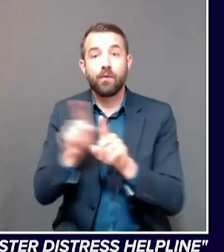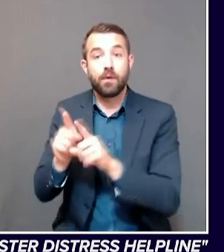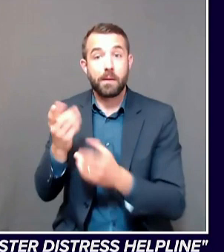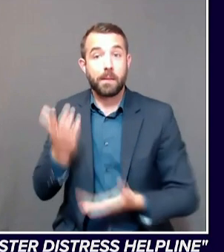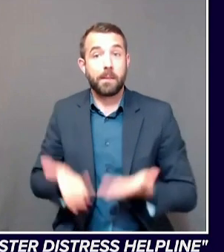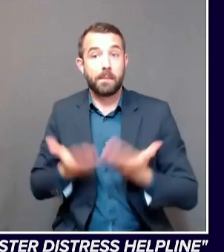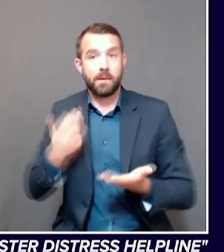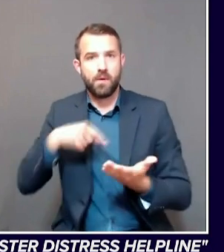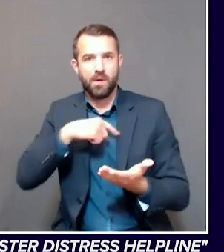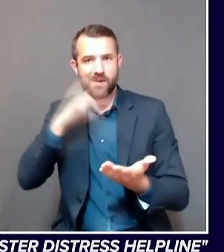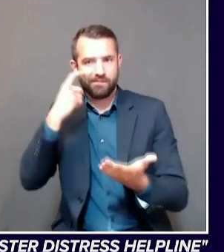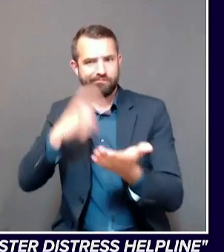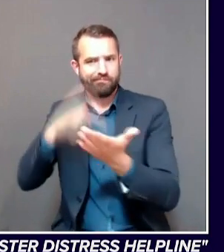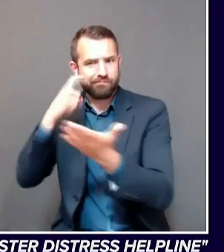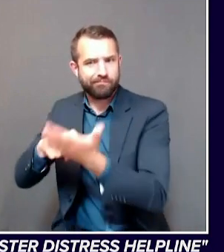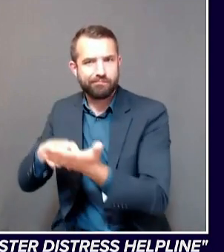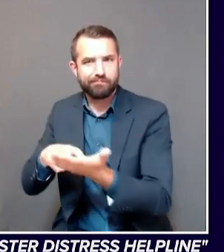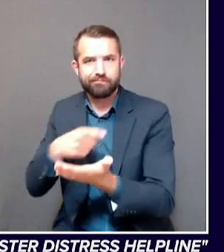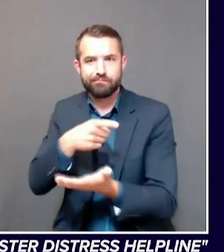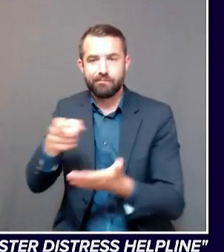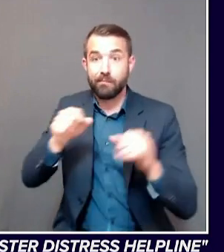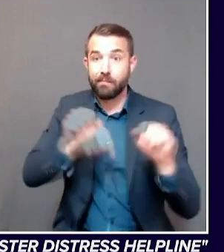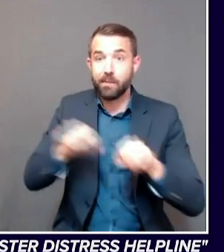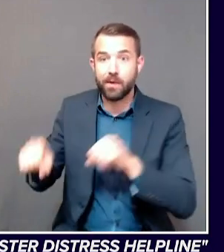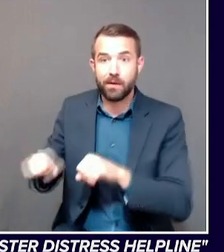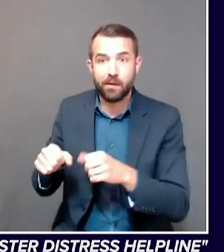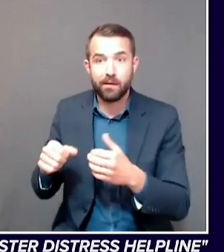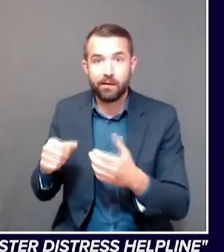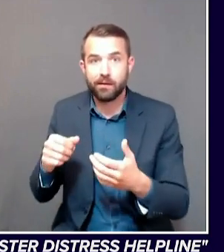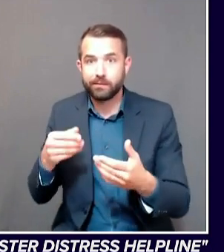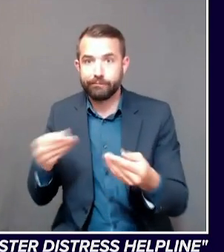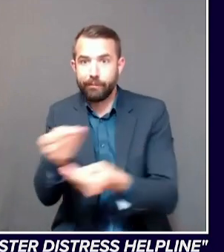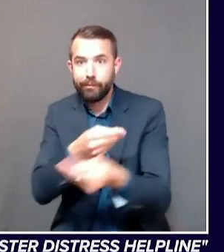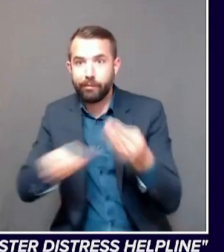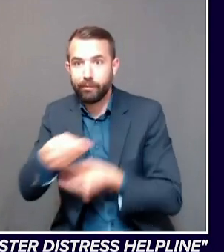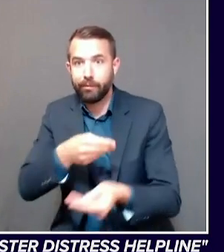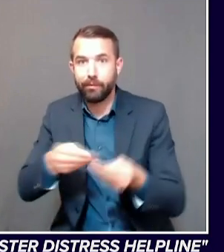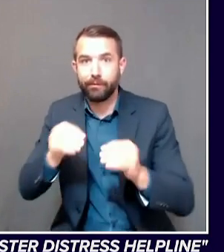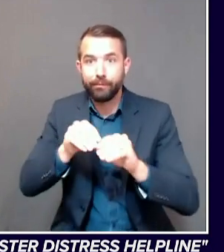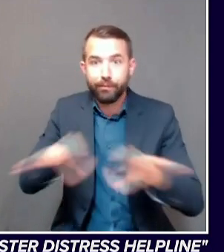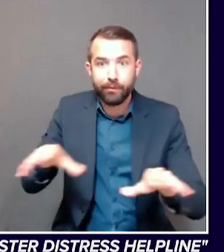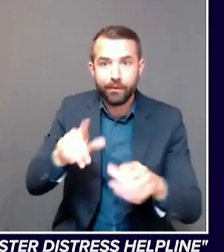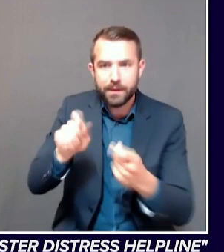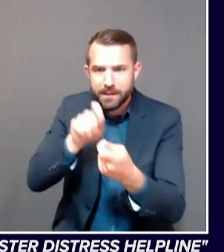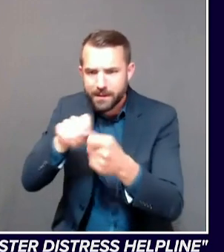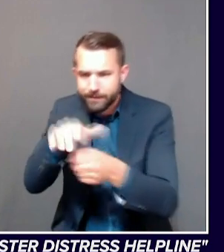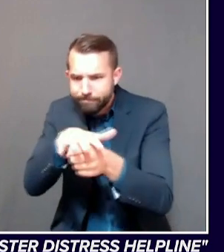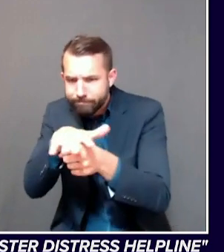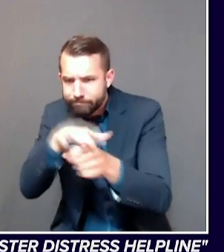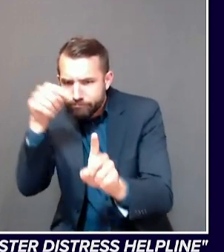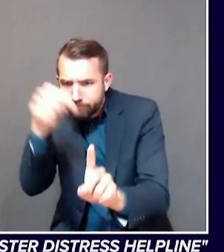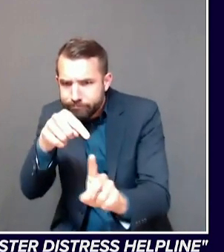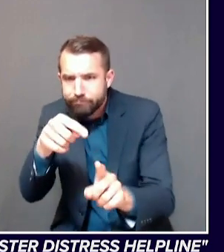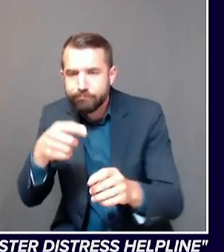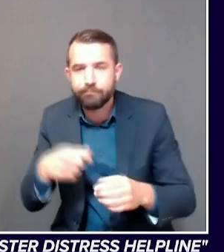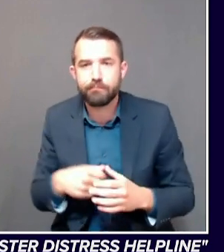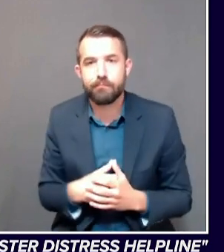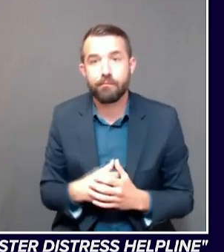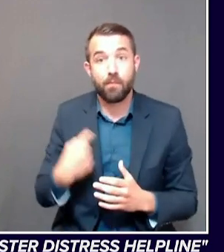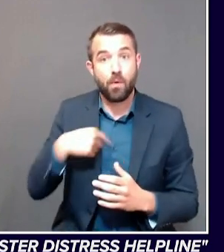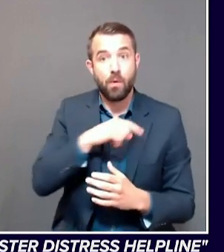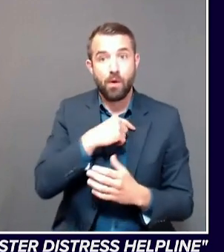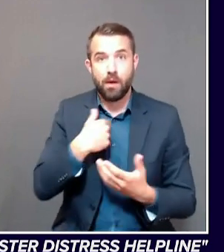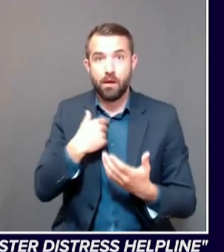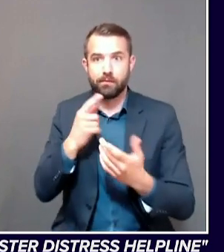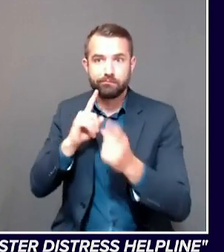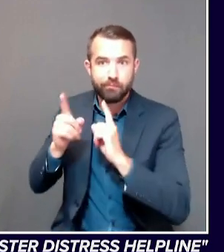disease transmission within the facility. Our investigation into both of those facilities is ongoing, and as we learn more, we will